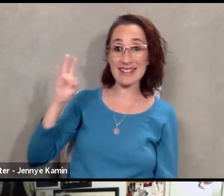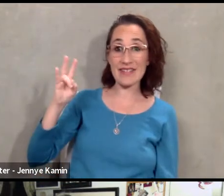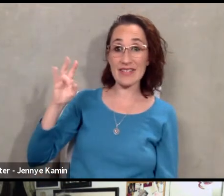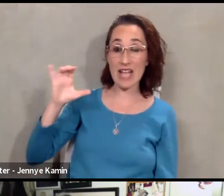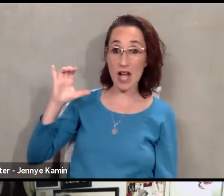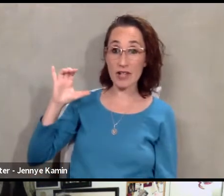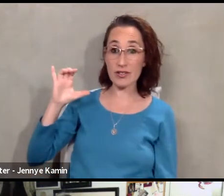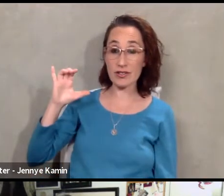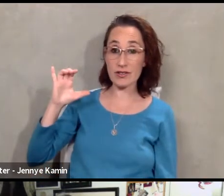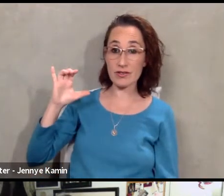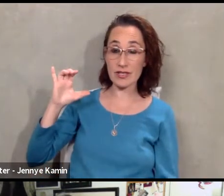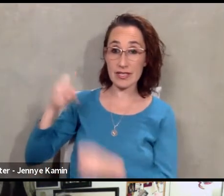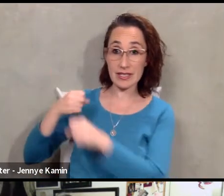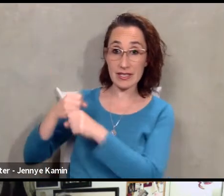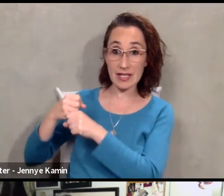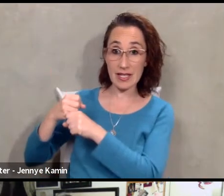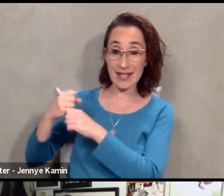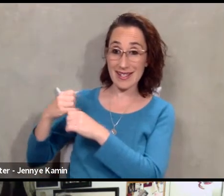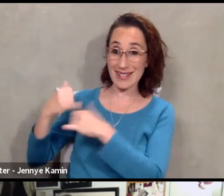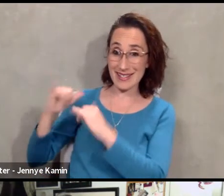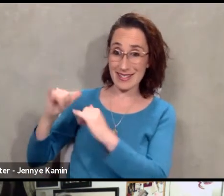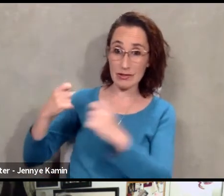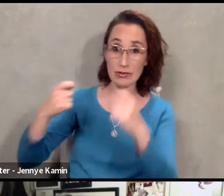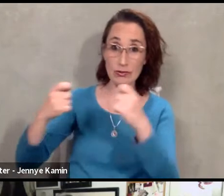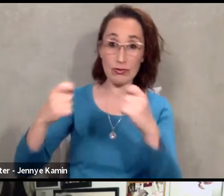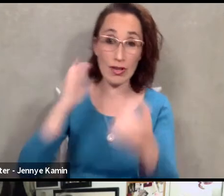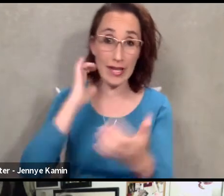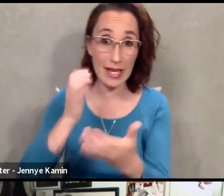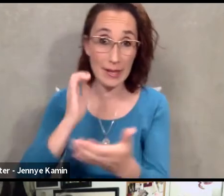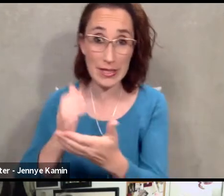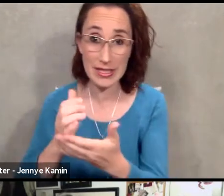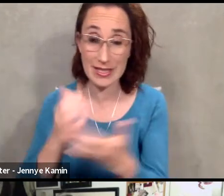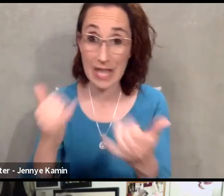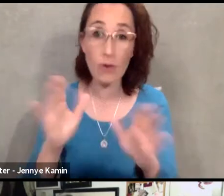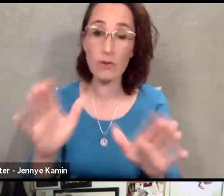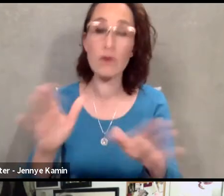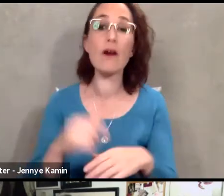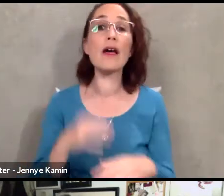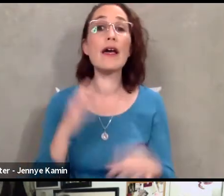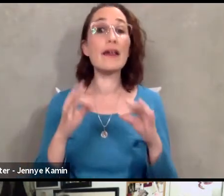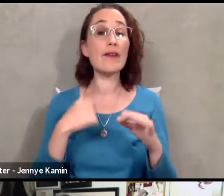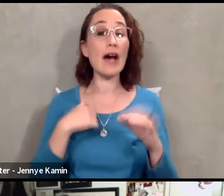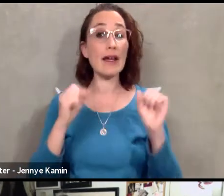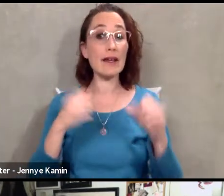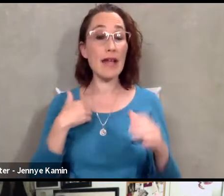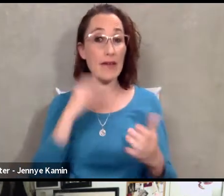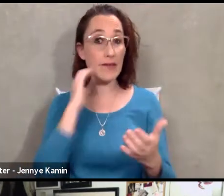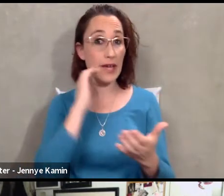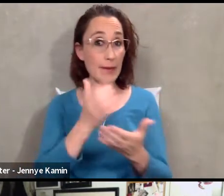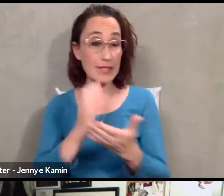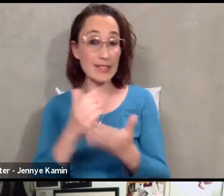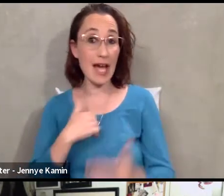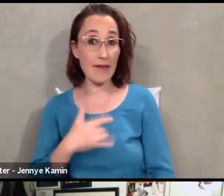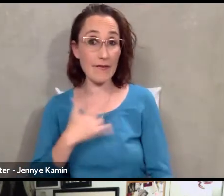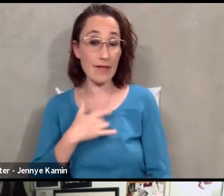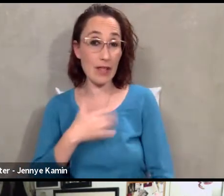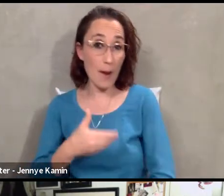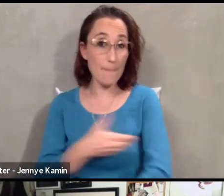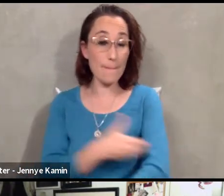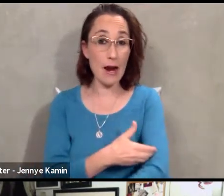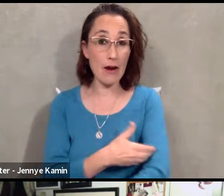I can have images of people whom I find beautiful, who I find powerful, who are not doing those